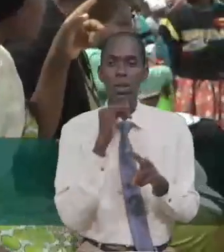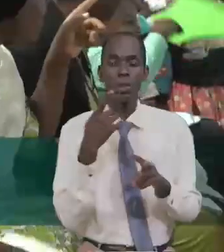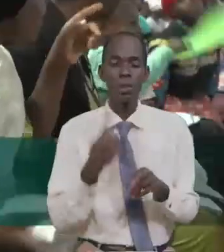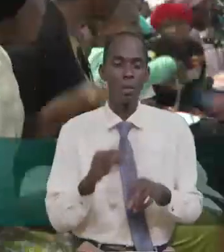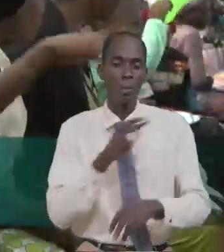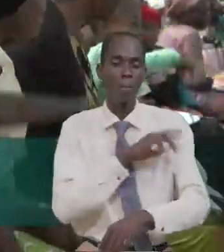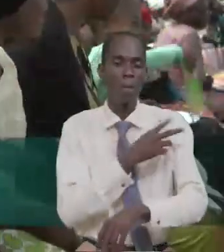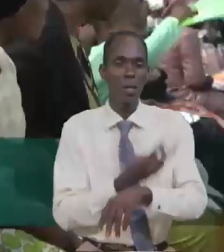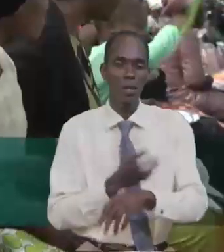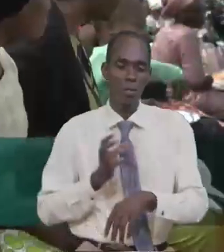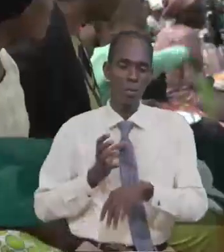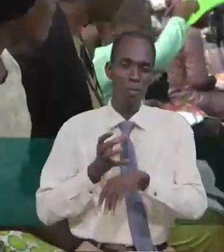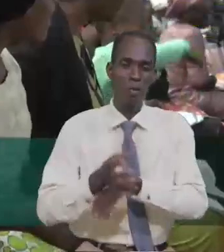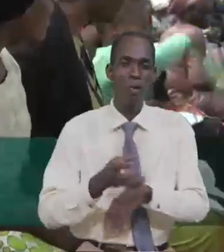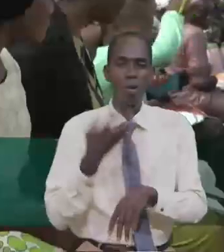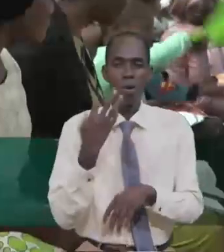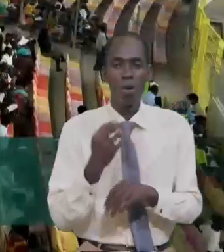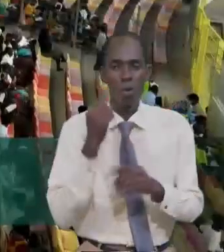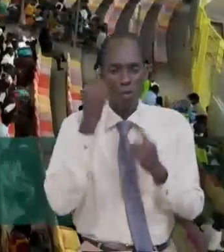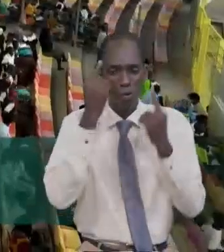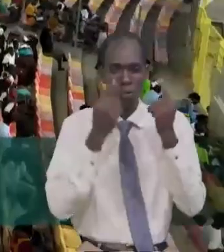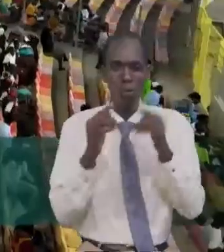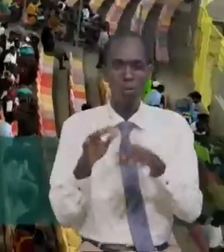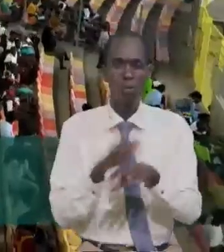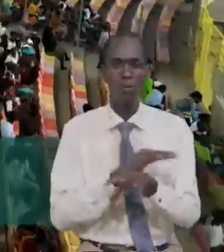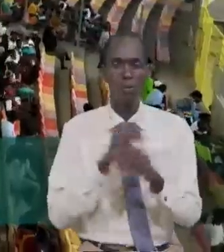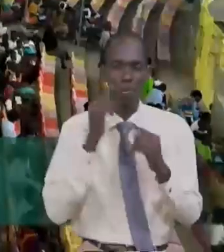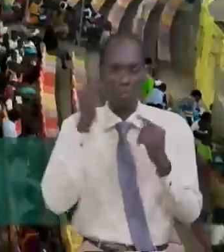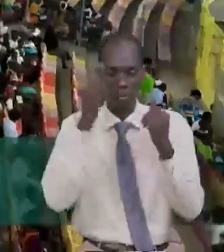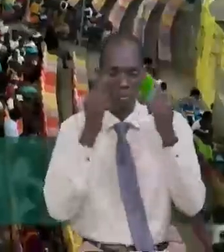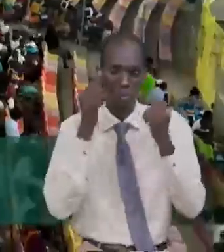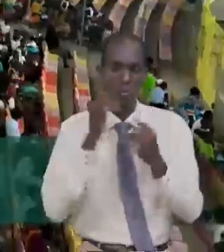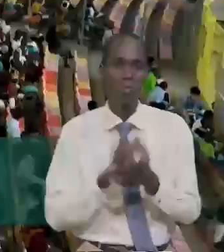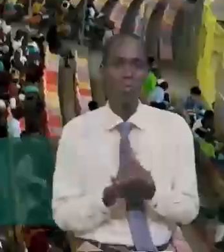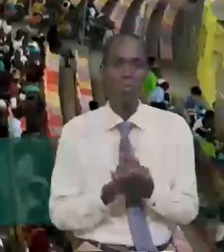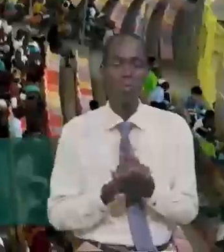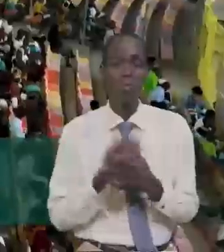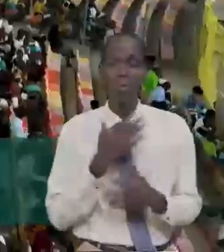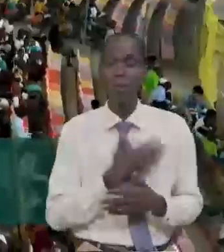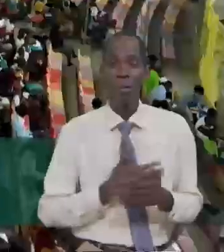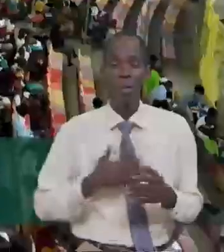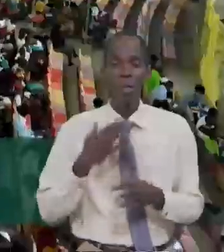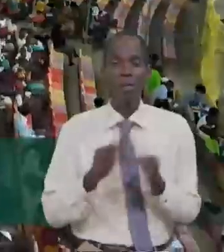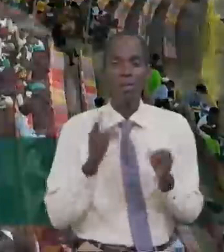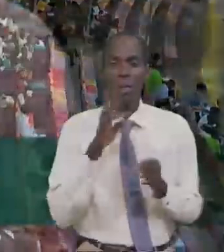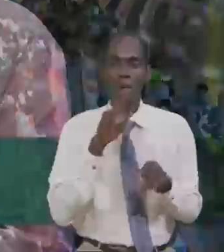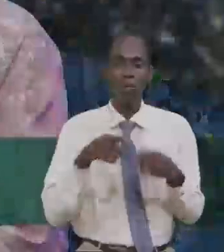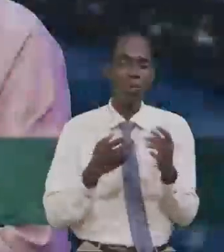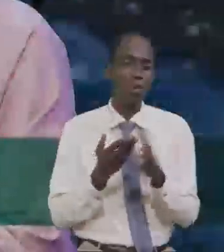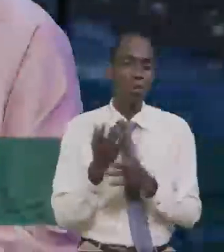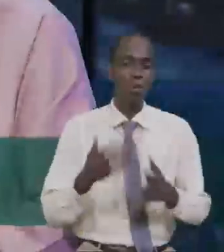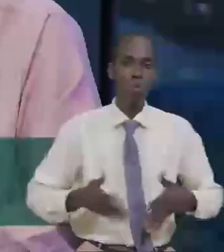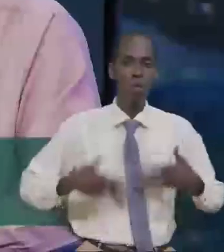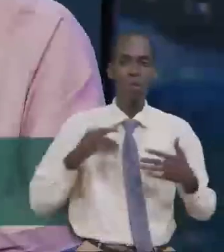through life and you're not thinking, where am I coming from? Where am I now?